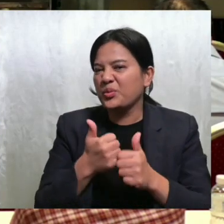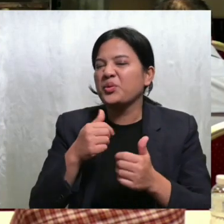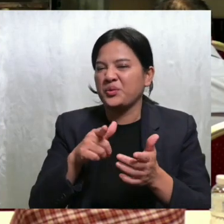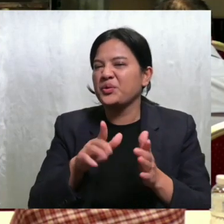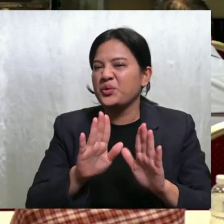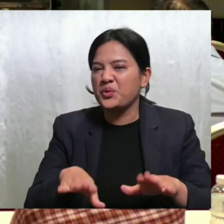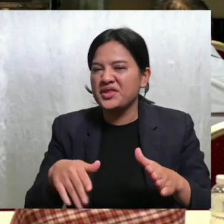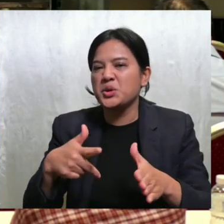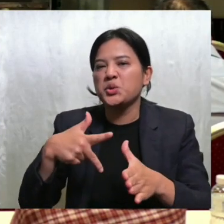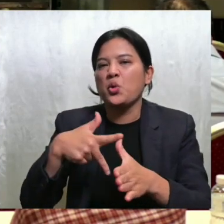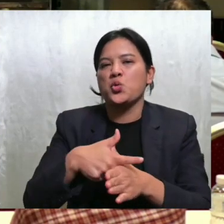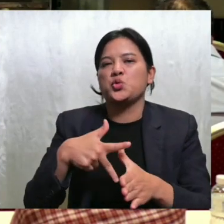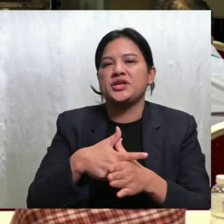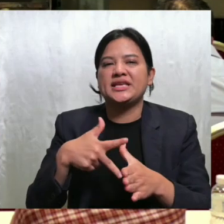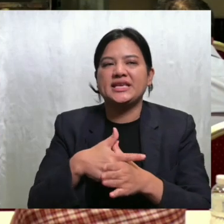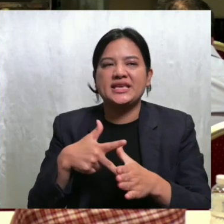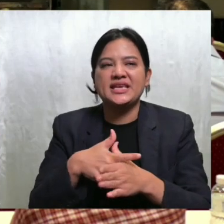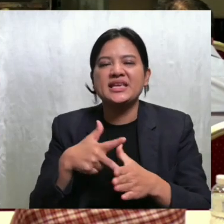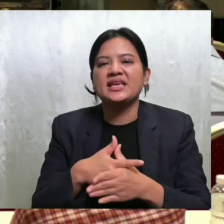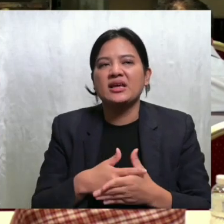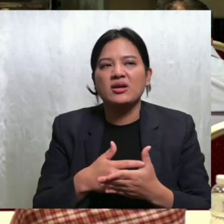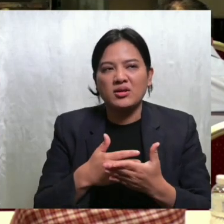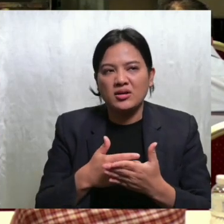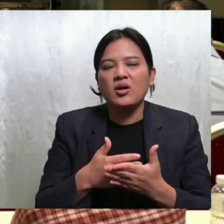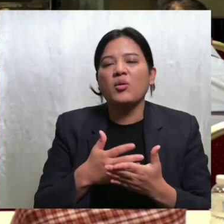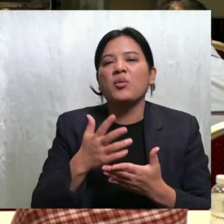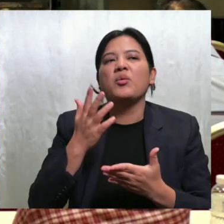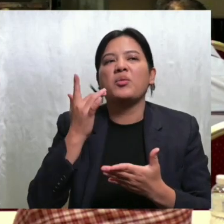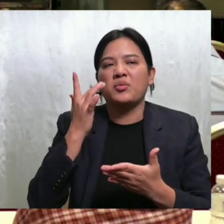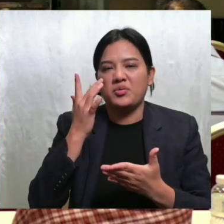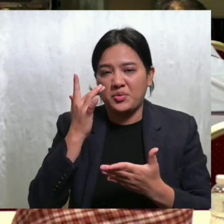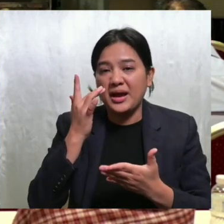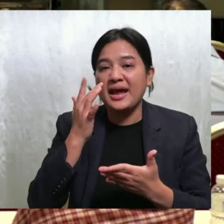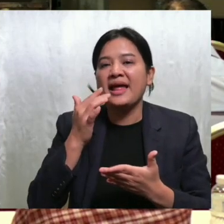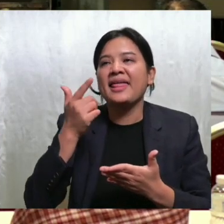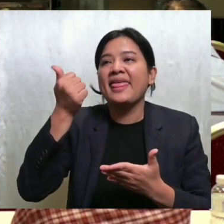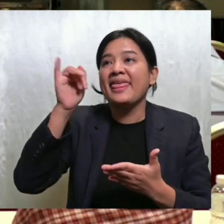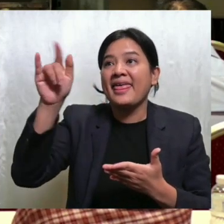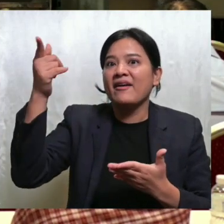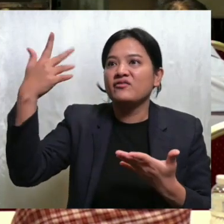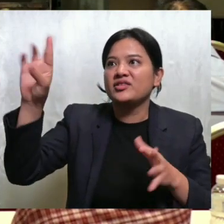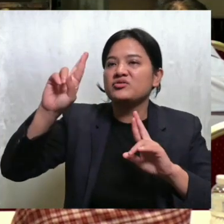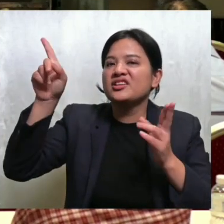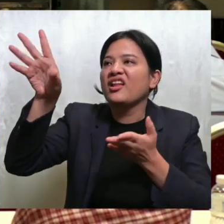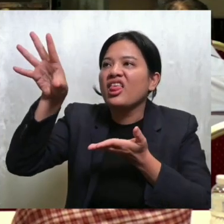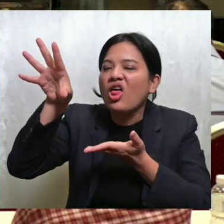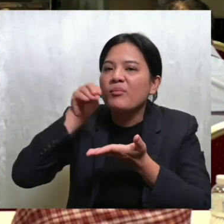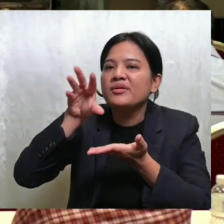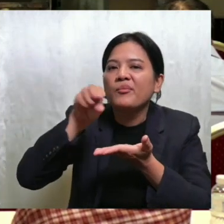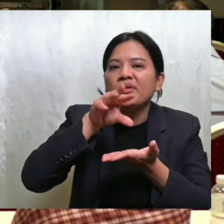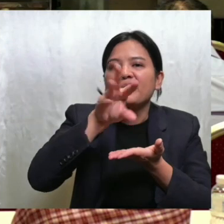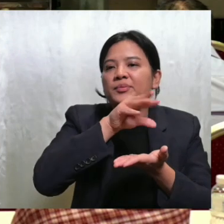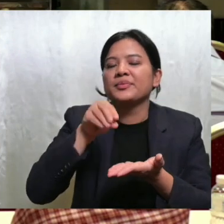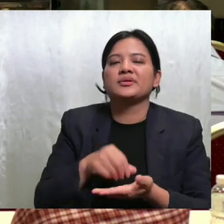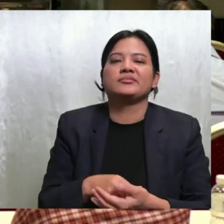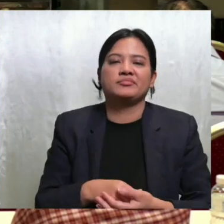our online audience as well, and then open up to see if other panelists have any thoughts there. Yeah, that's a great one. So